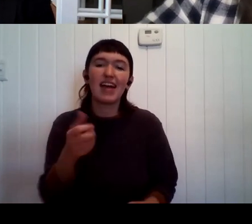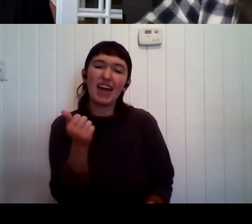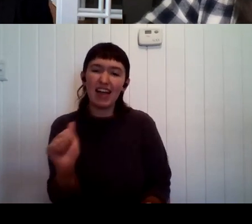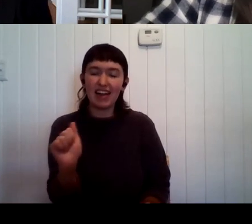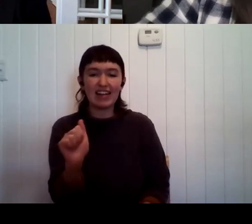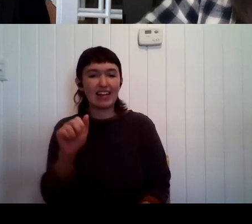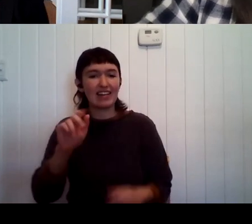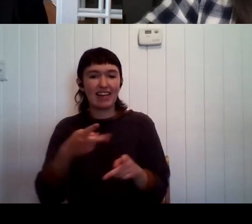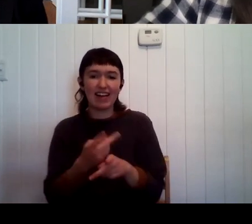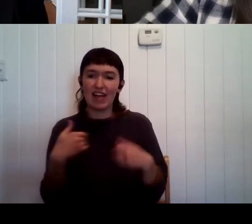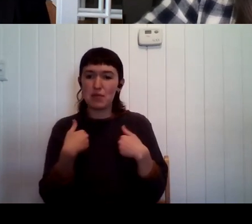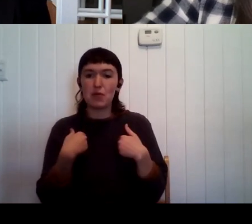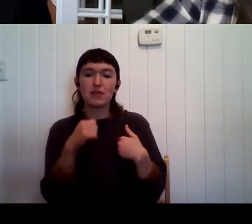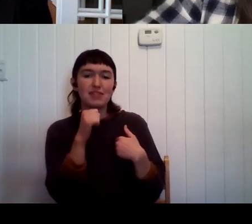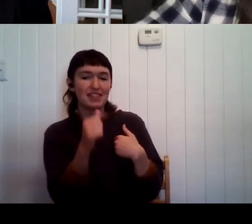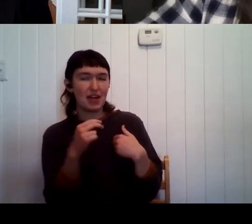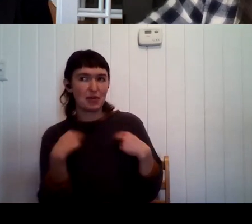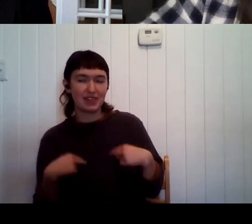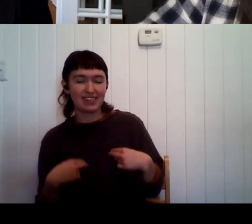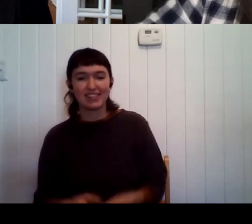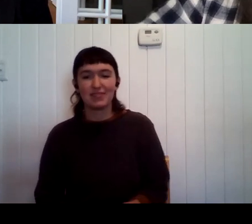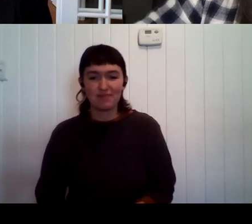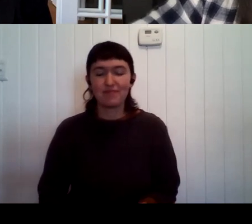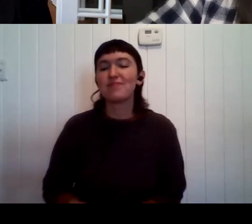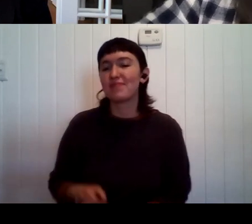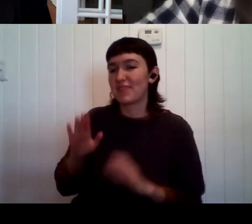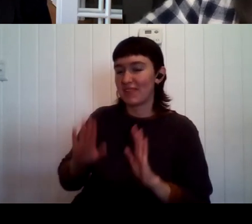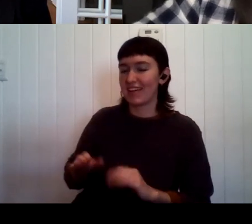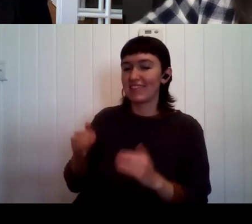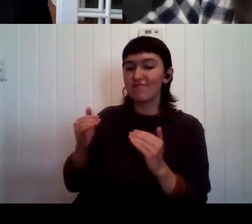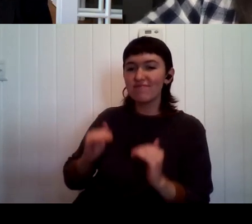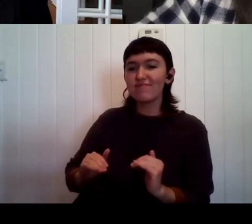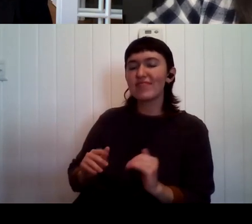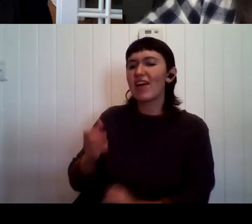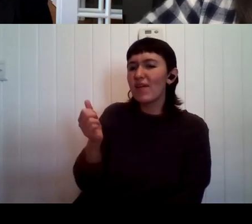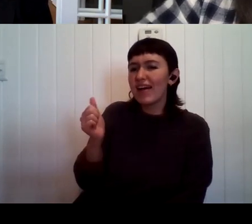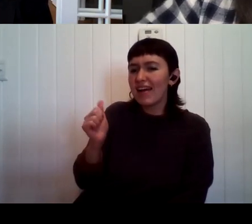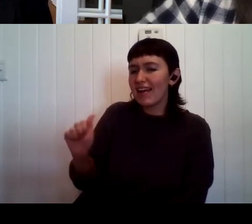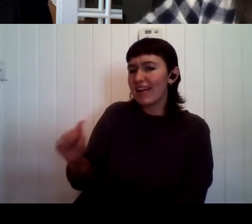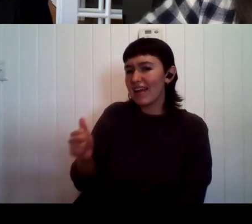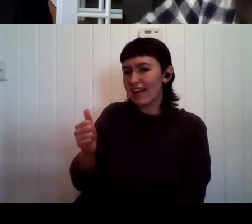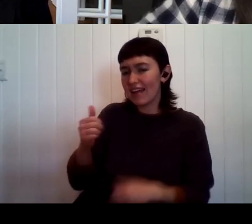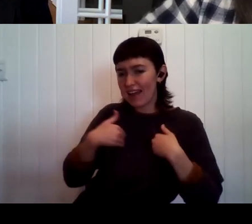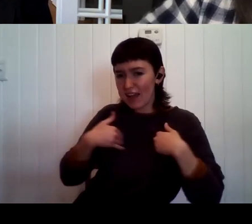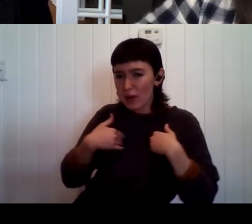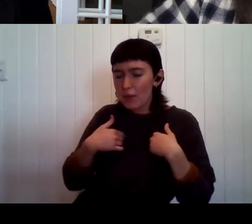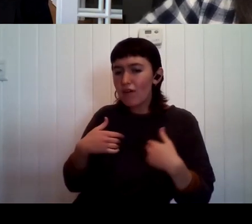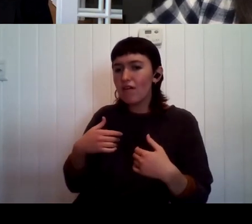Great. Colin's got a question. Has any animal ever completely gone extinct from a disease?